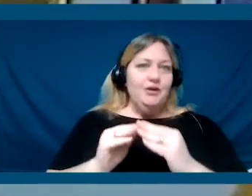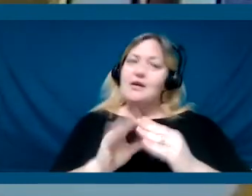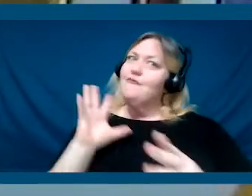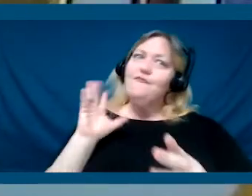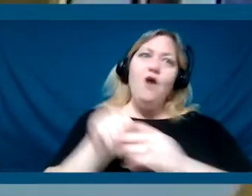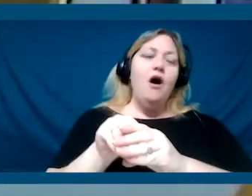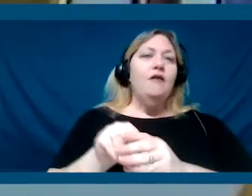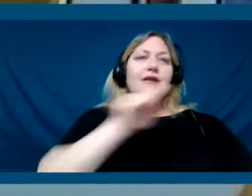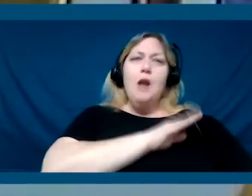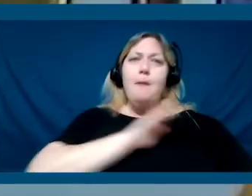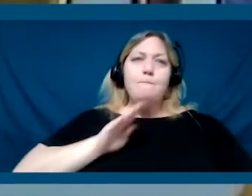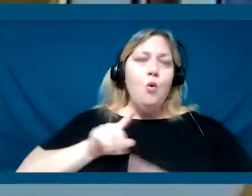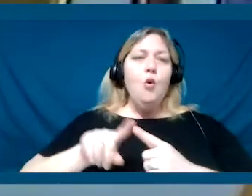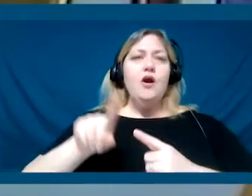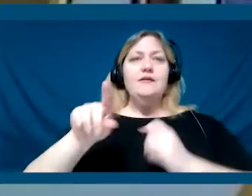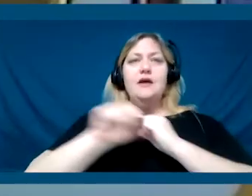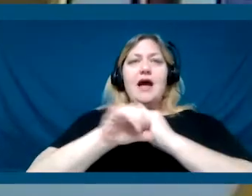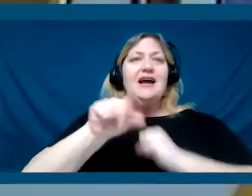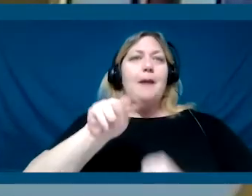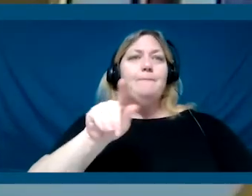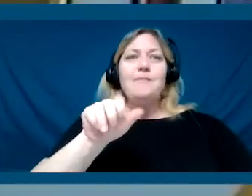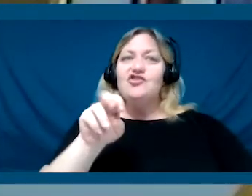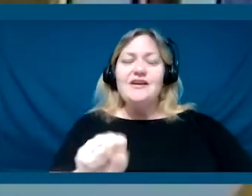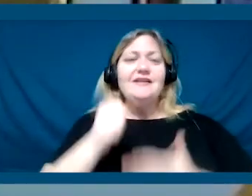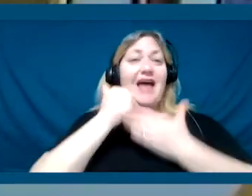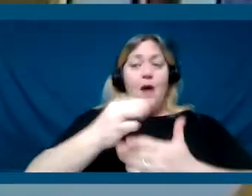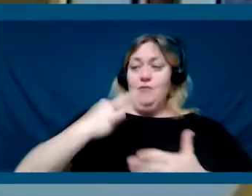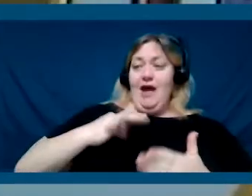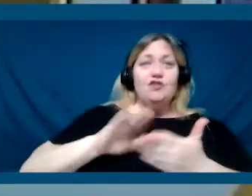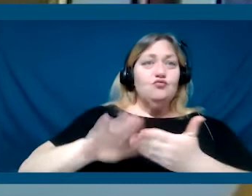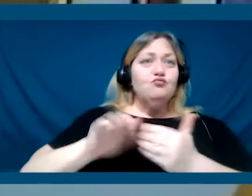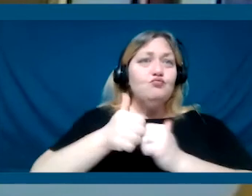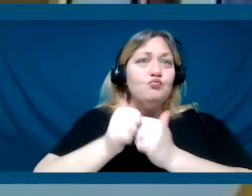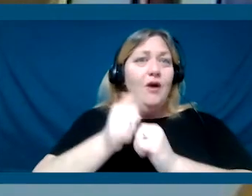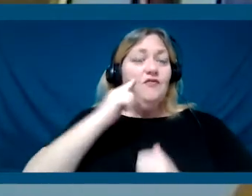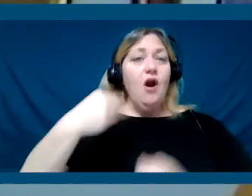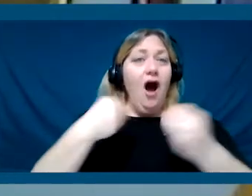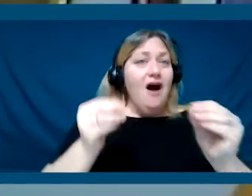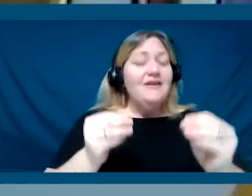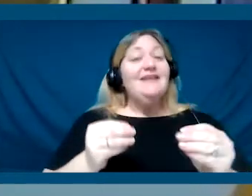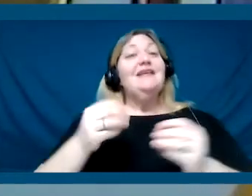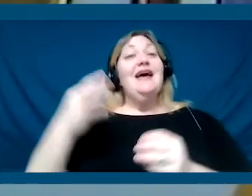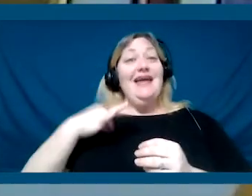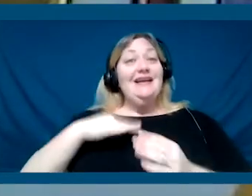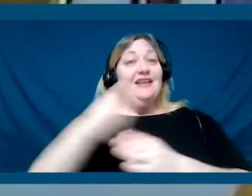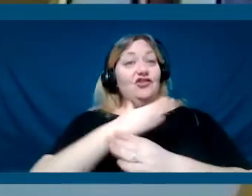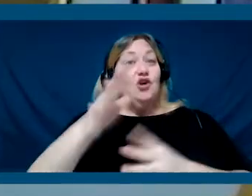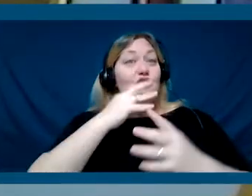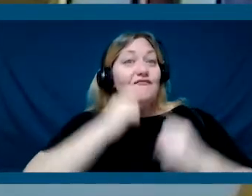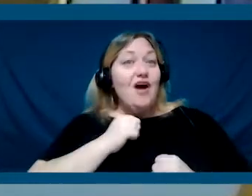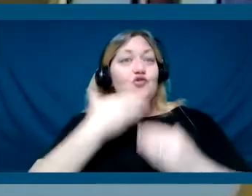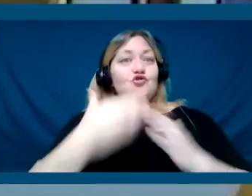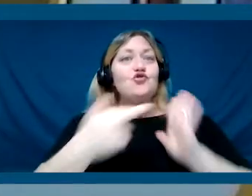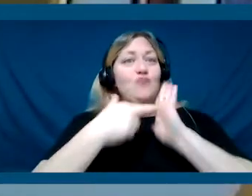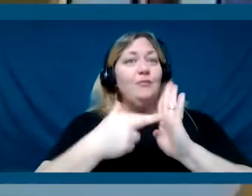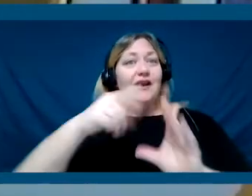on boards or commissions of your city, help candidates run for office, candidates that share your values and would represent you the